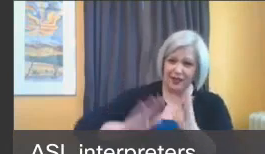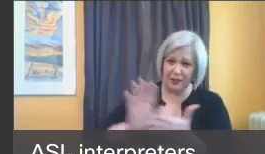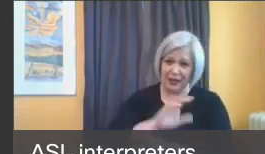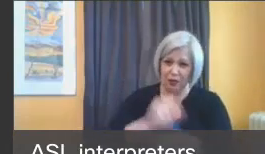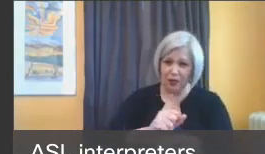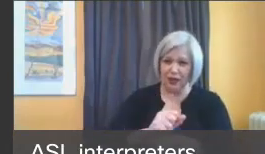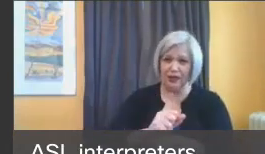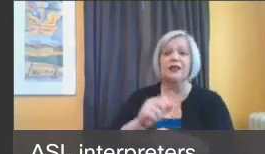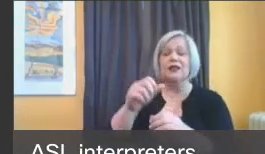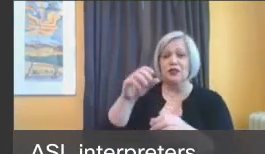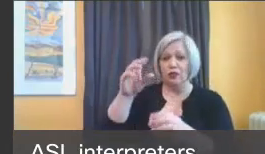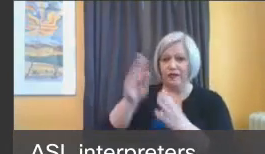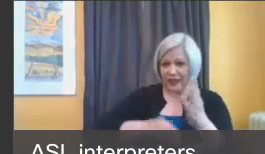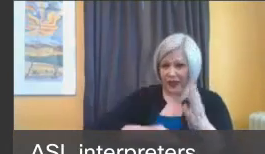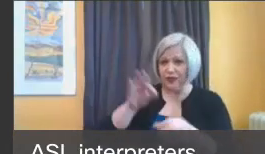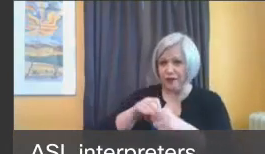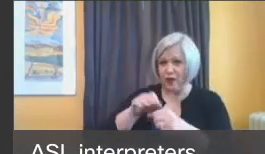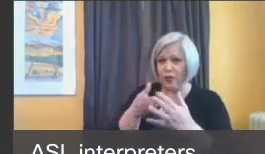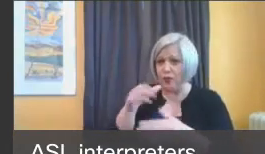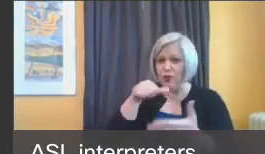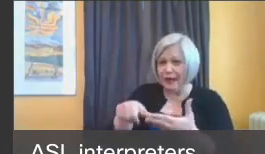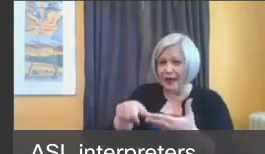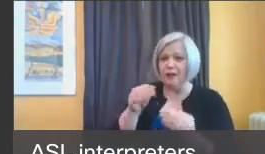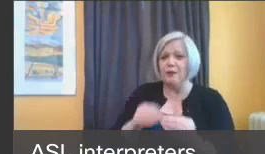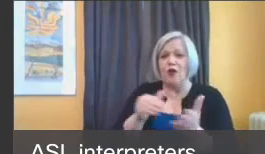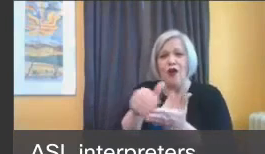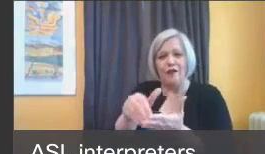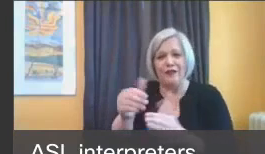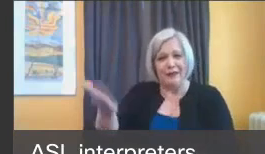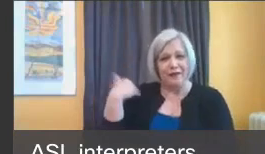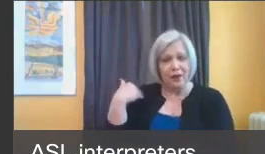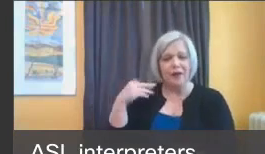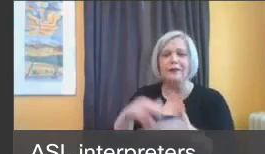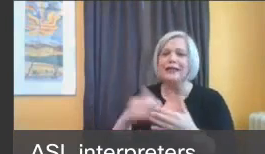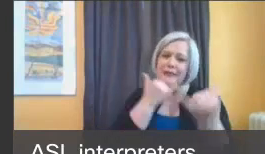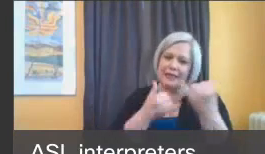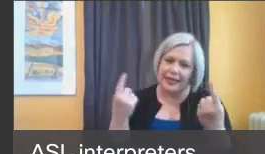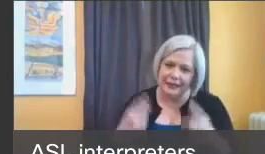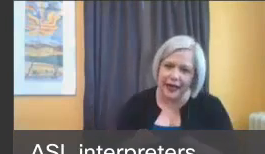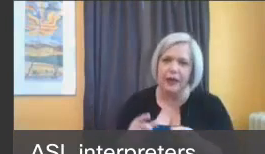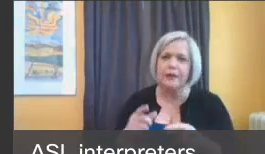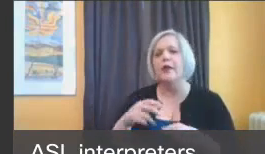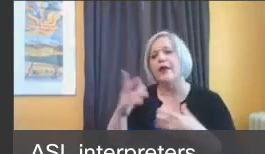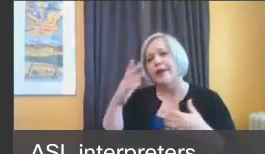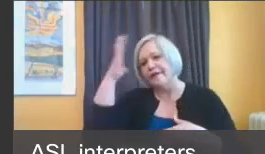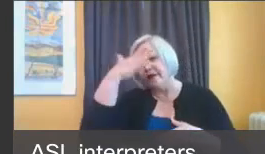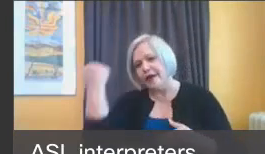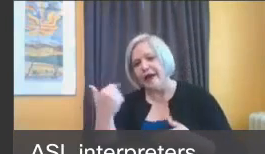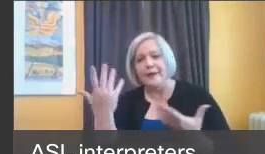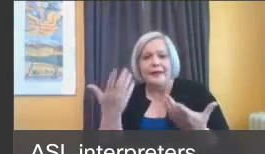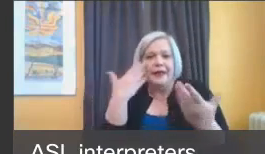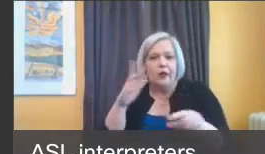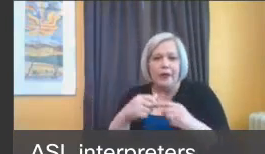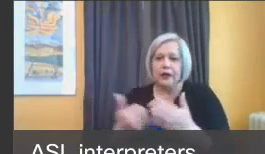by mail more frequently than they otherwise would have. Of course, this leads to mistakes and errors by voters who may not be aware of this new